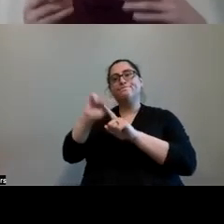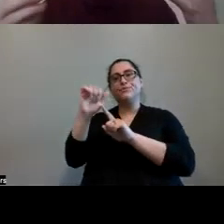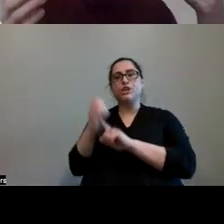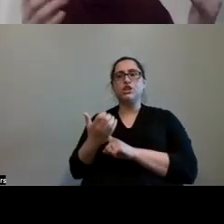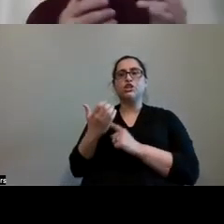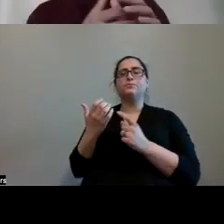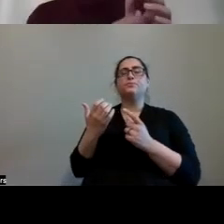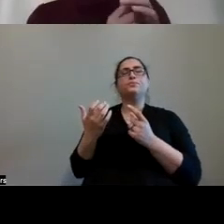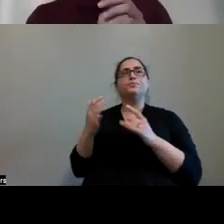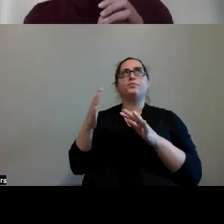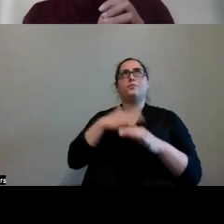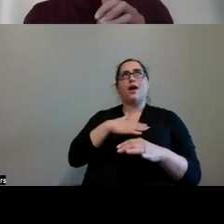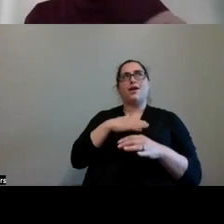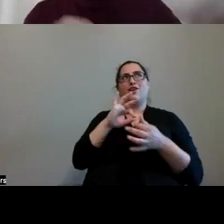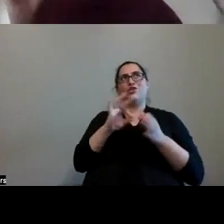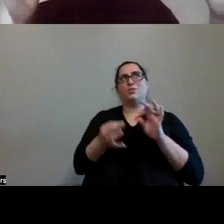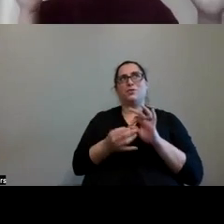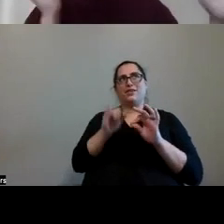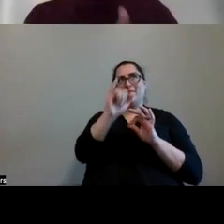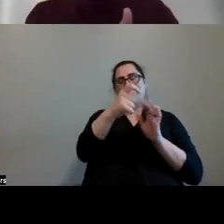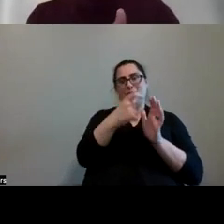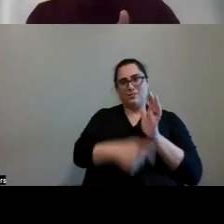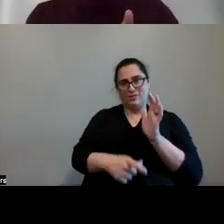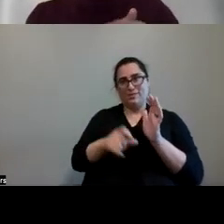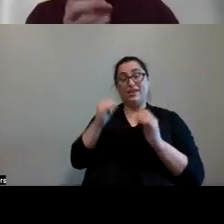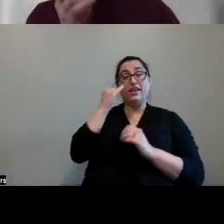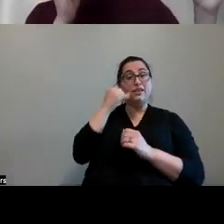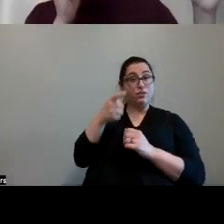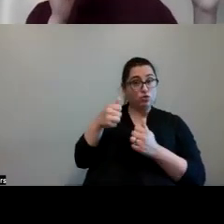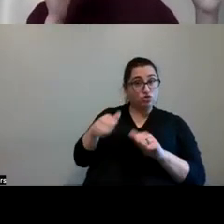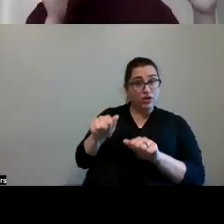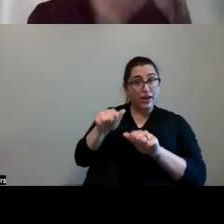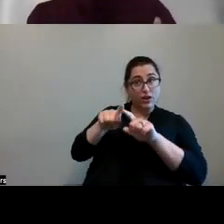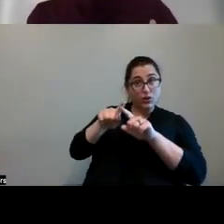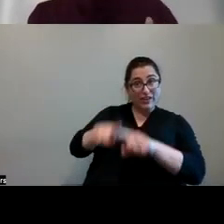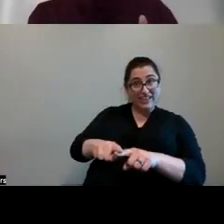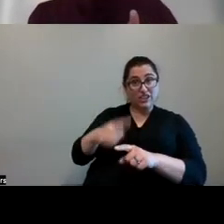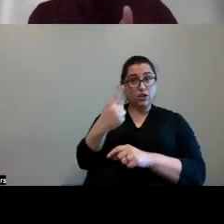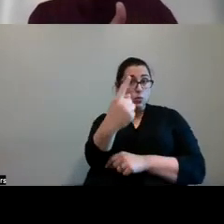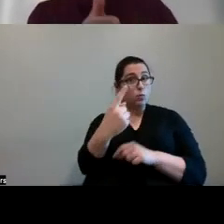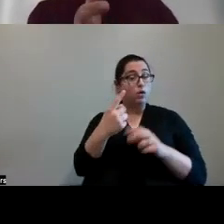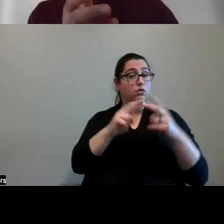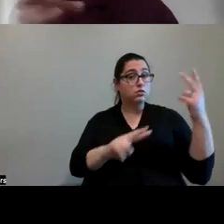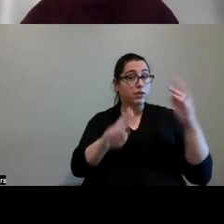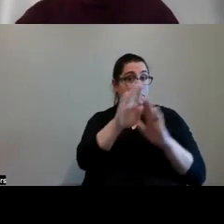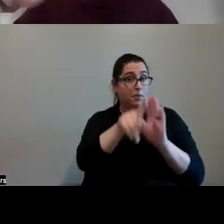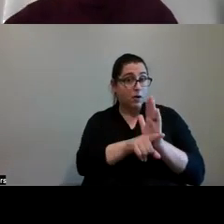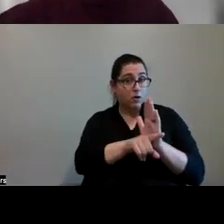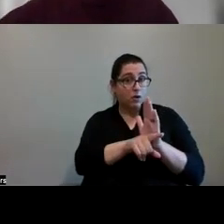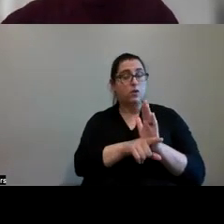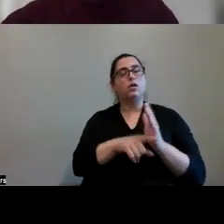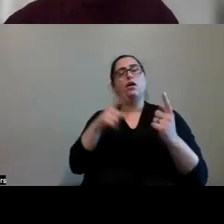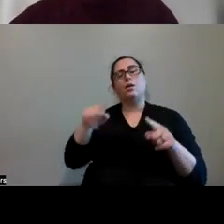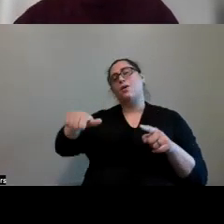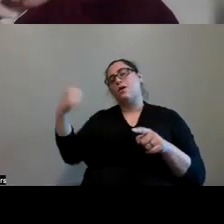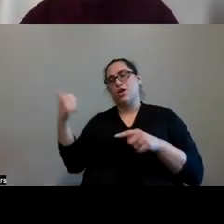this is my understanding of the paper, if you try to condition on one genetic background, the other